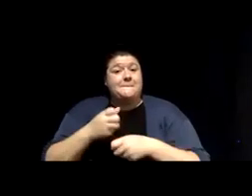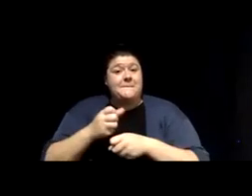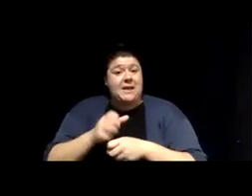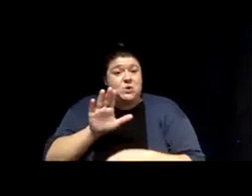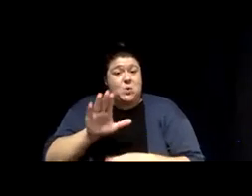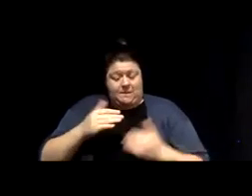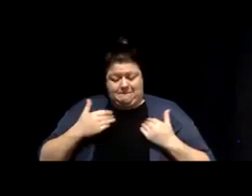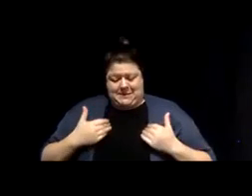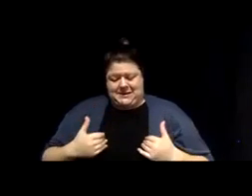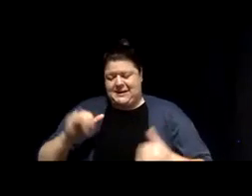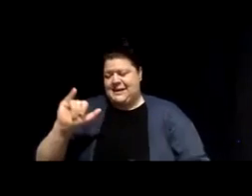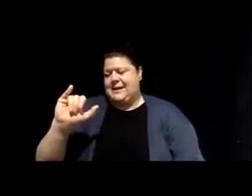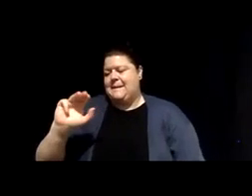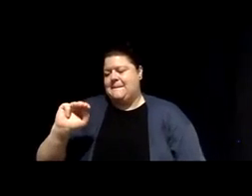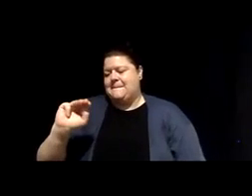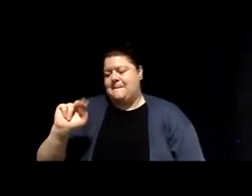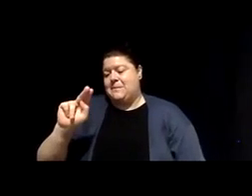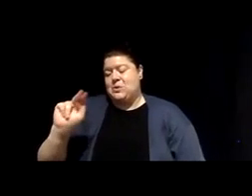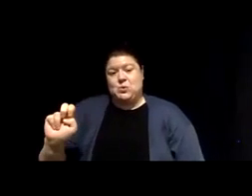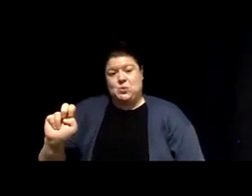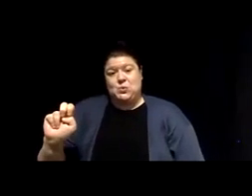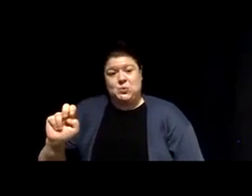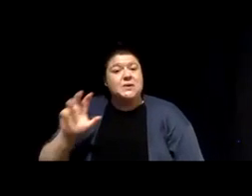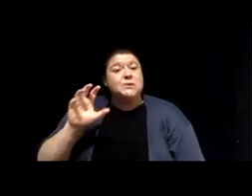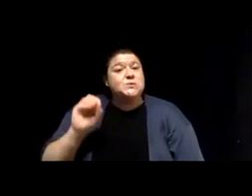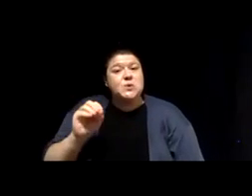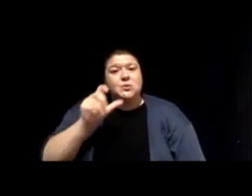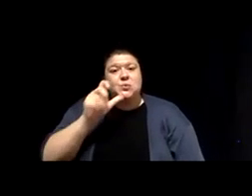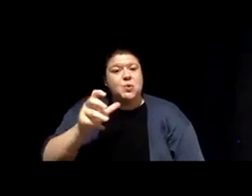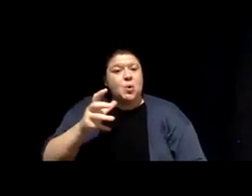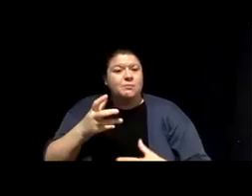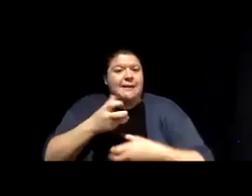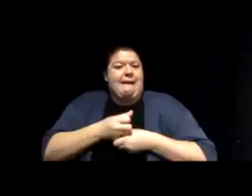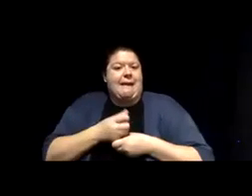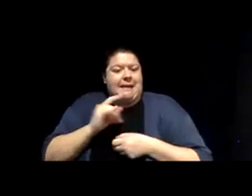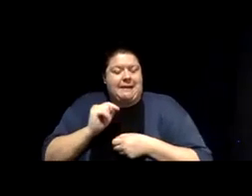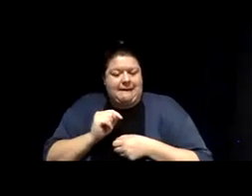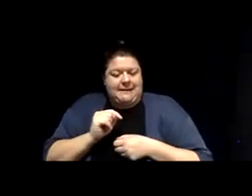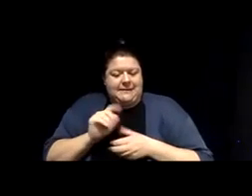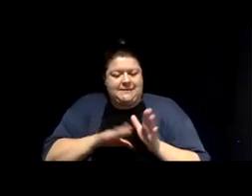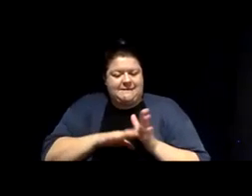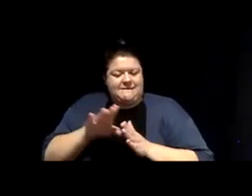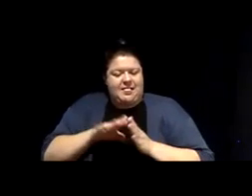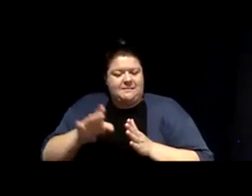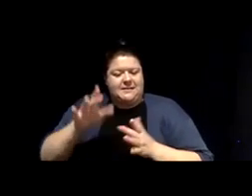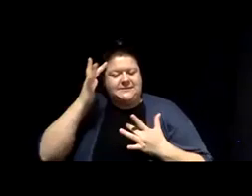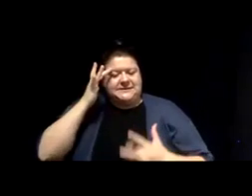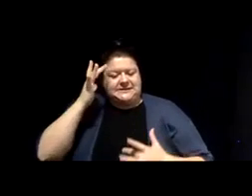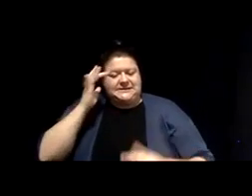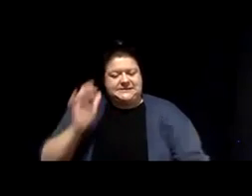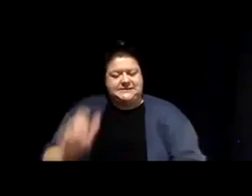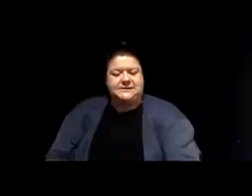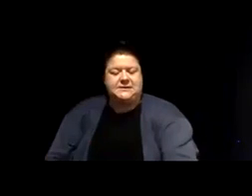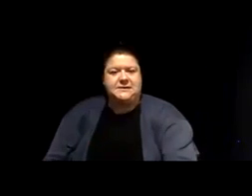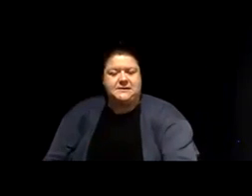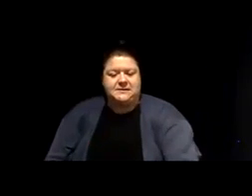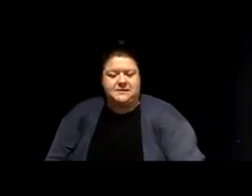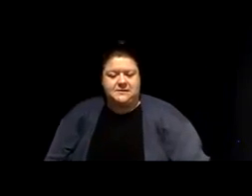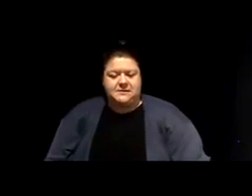develop vaccines so that you do not develop those illnesses. Okay.